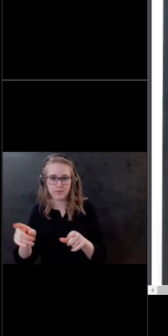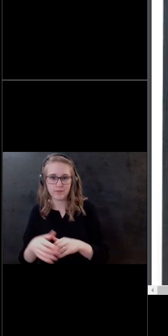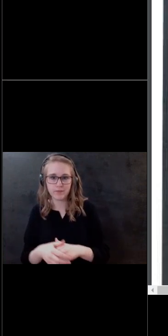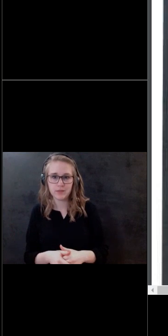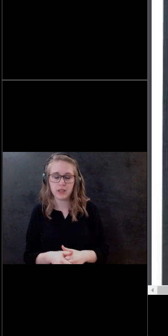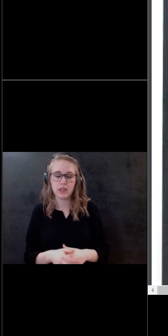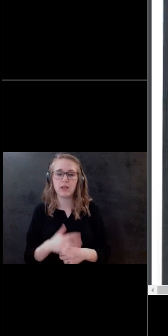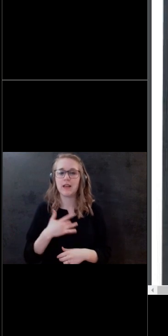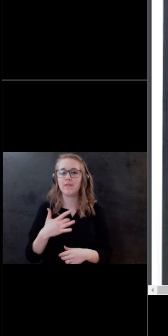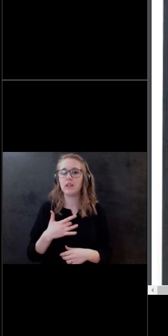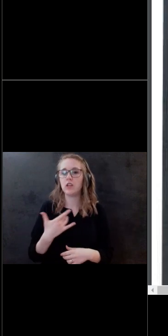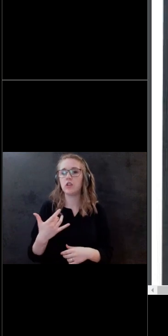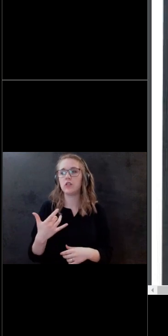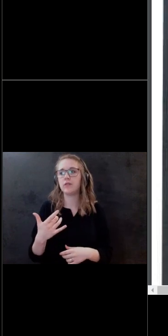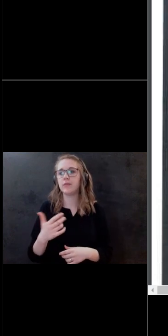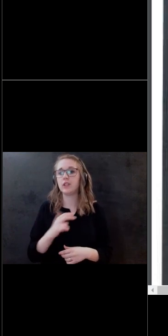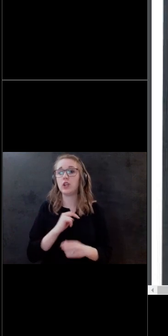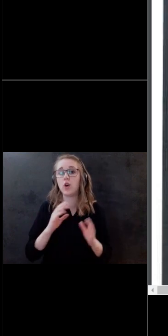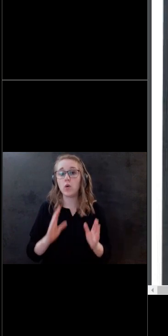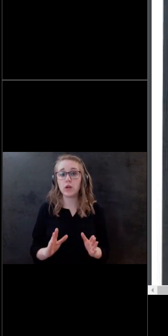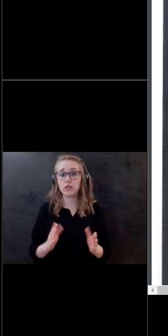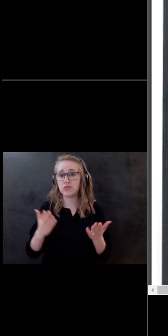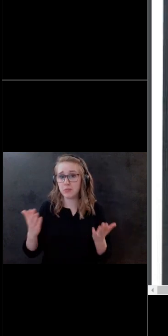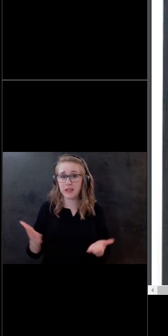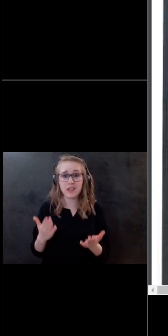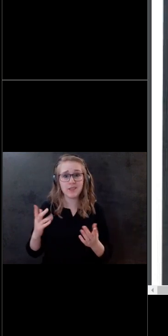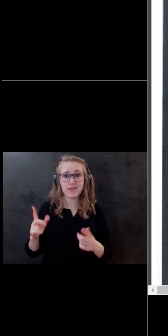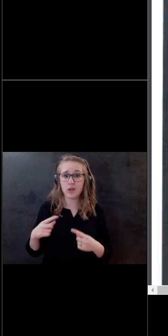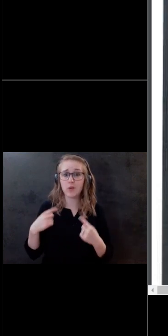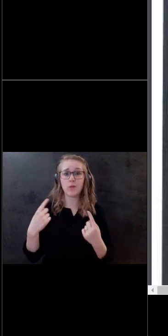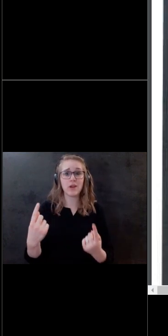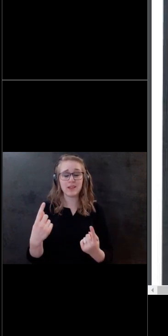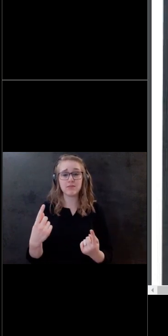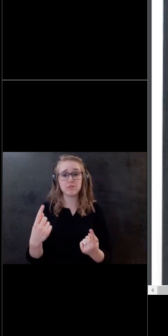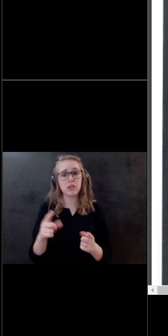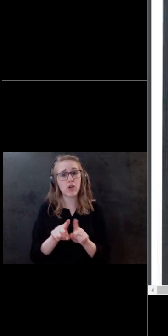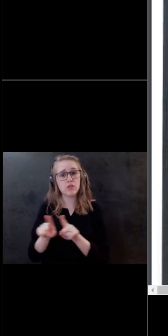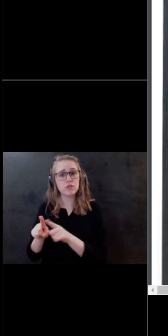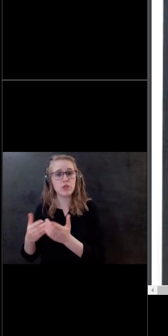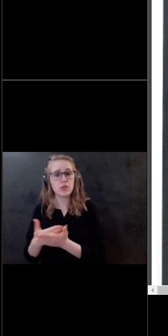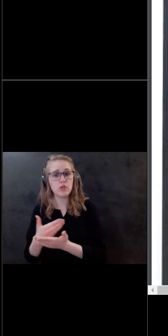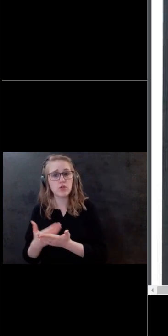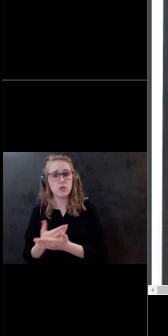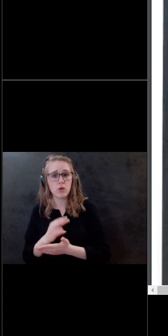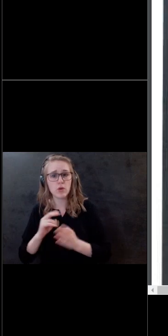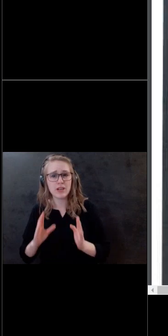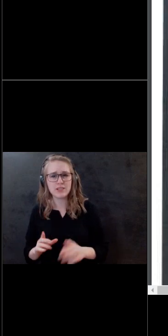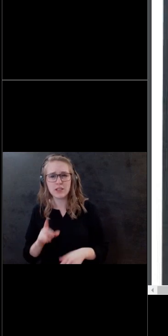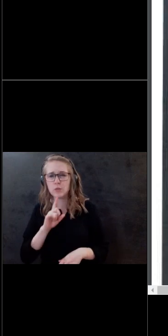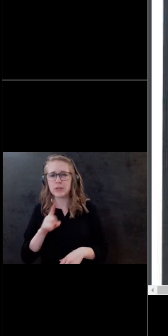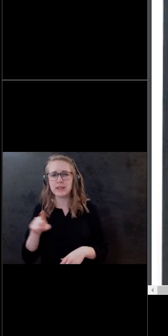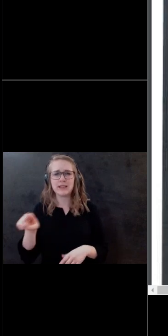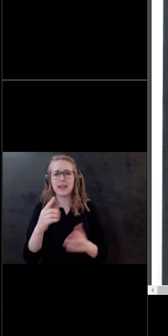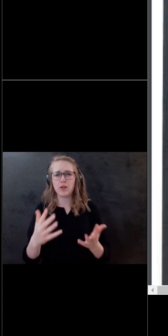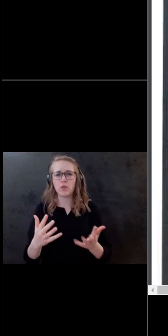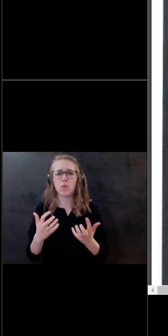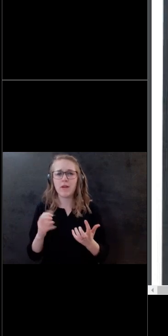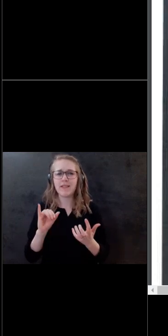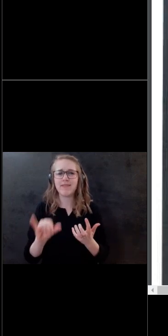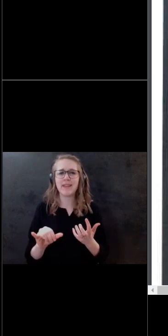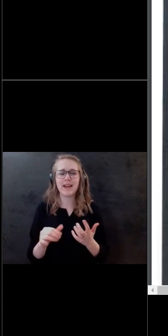that the owners who've been here for a while and the new ones really want that